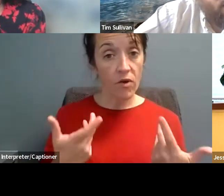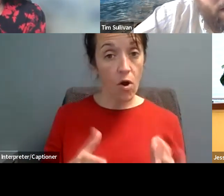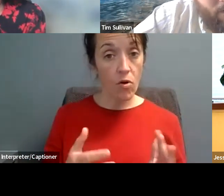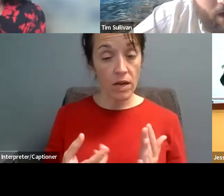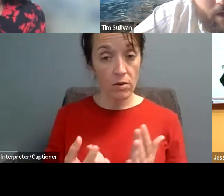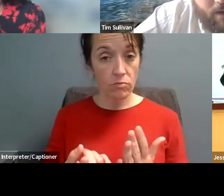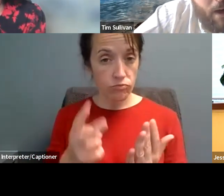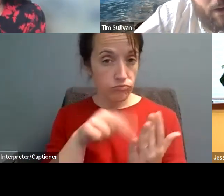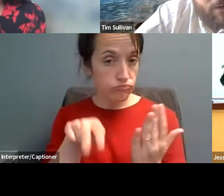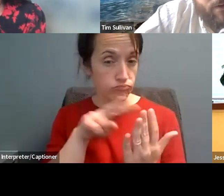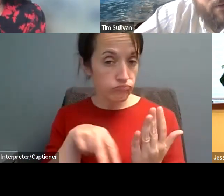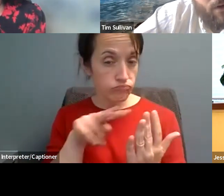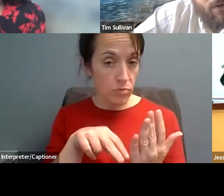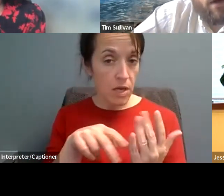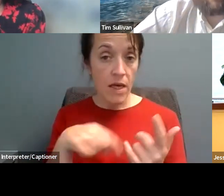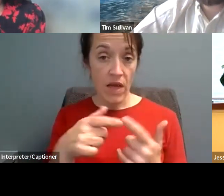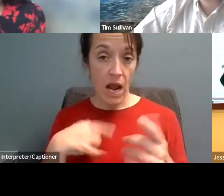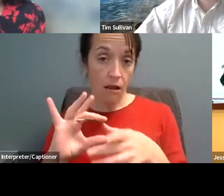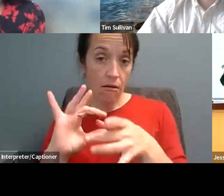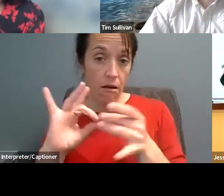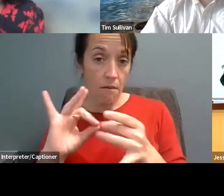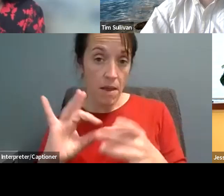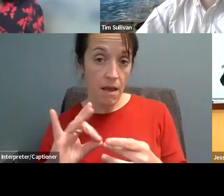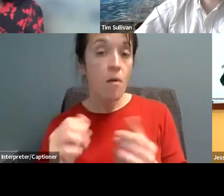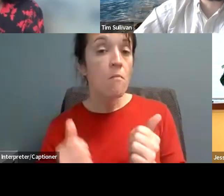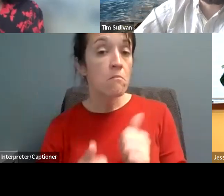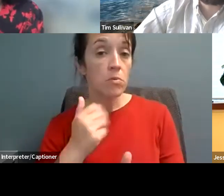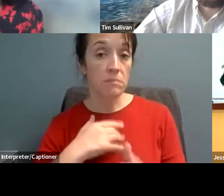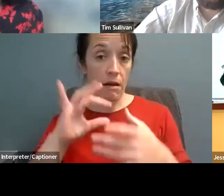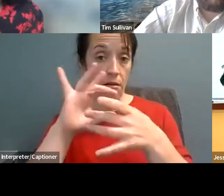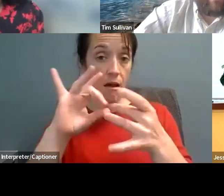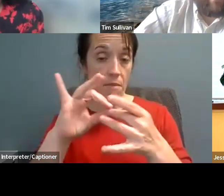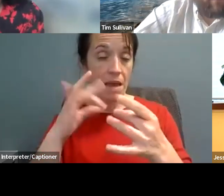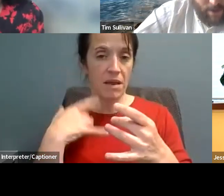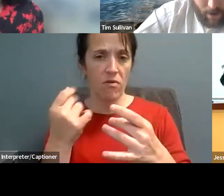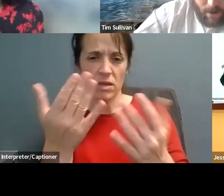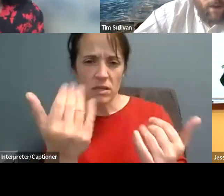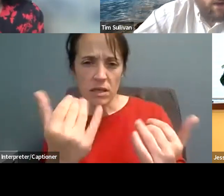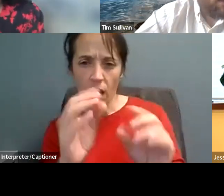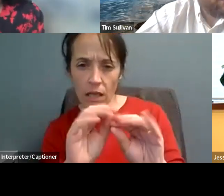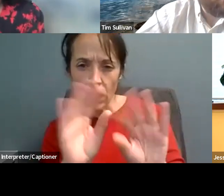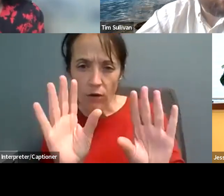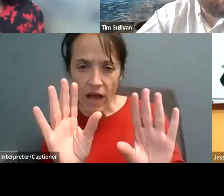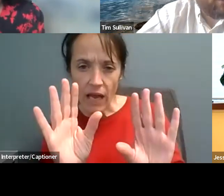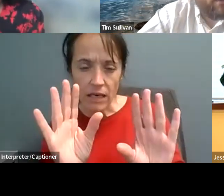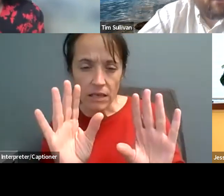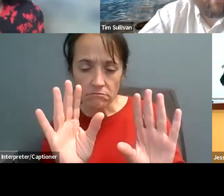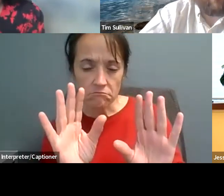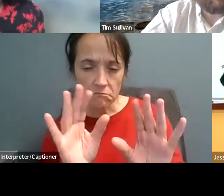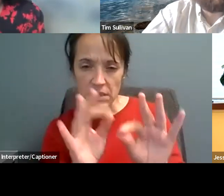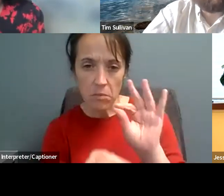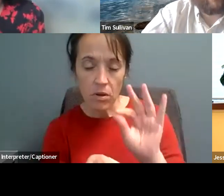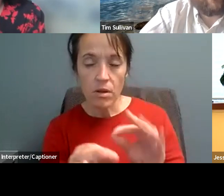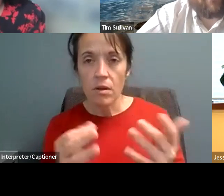of them are clarifying comments. So when you talk about stakeholders and how you engage with them all, one question